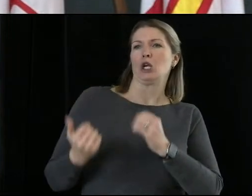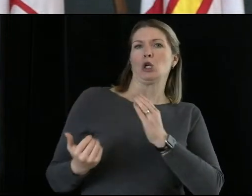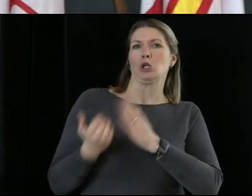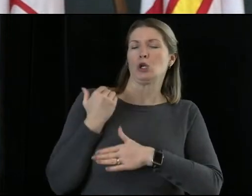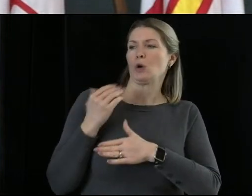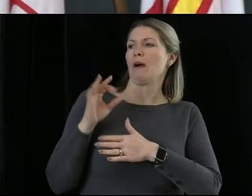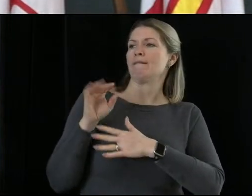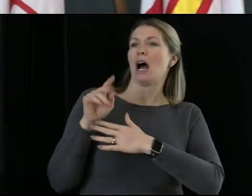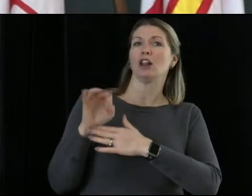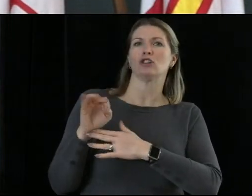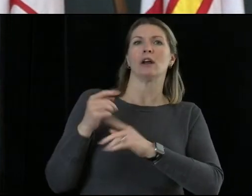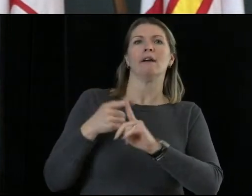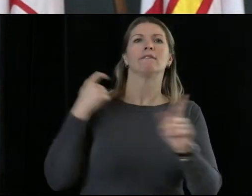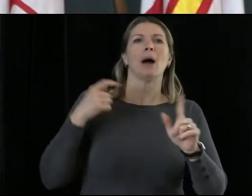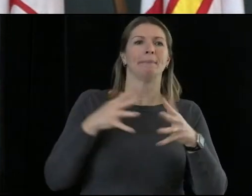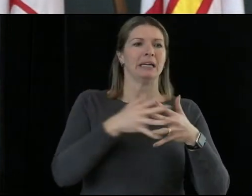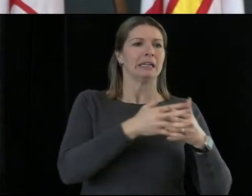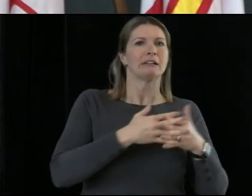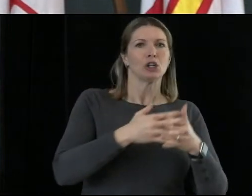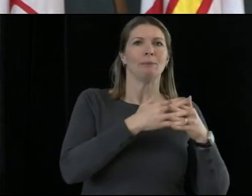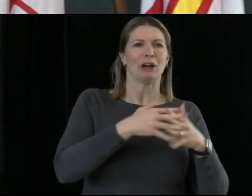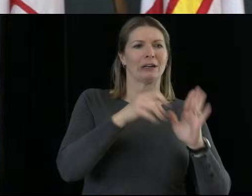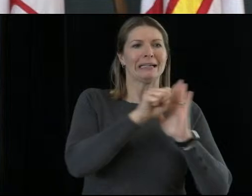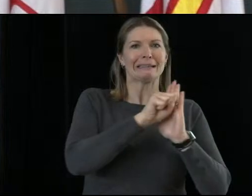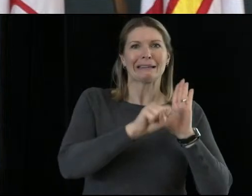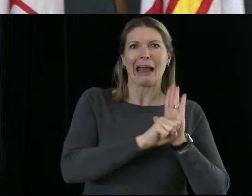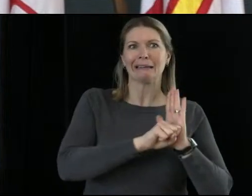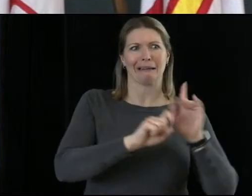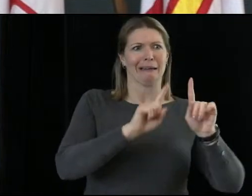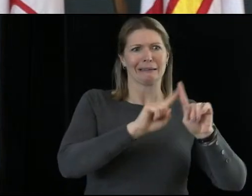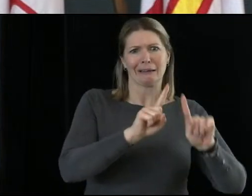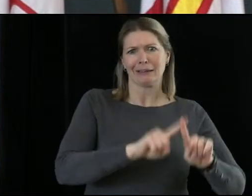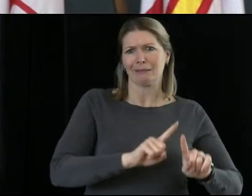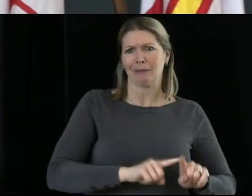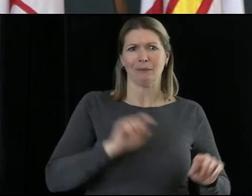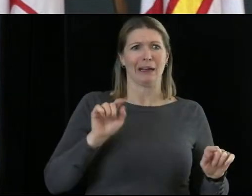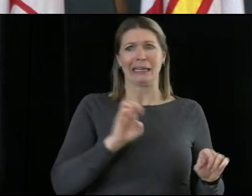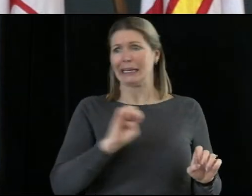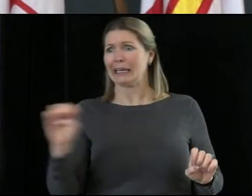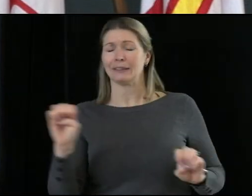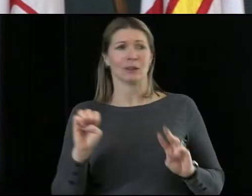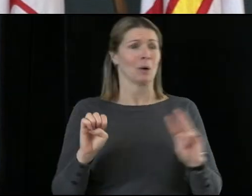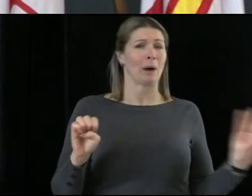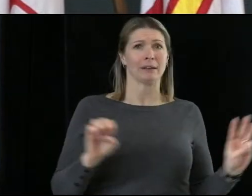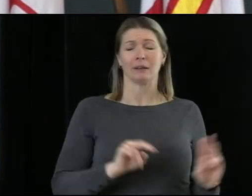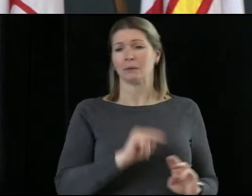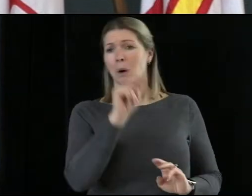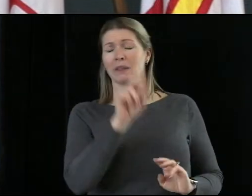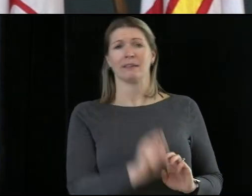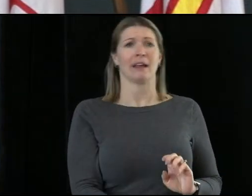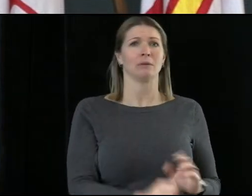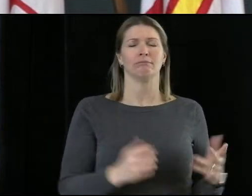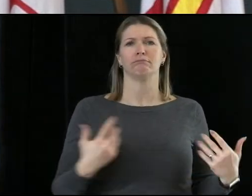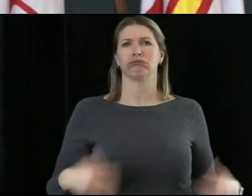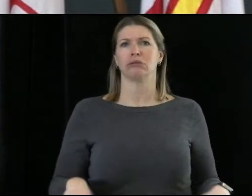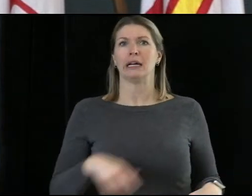and Alabama and Alberta and Seattle and all over because they've seen